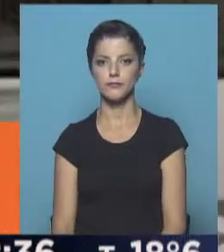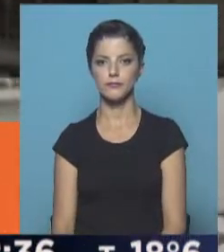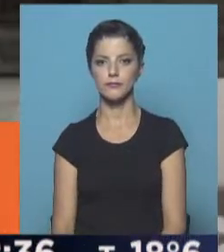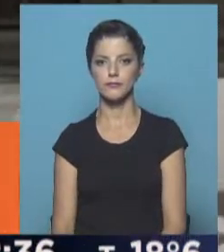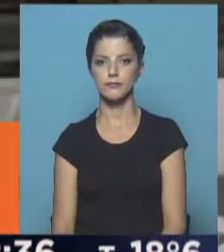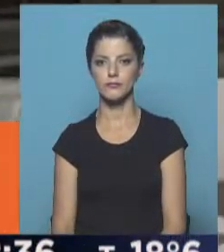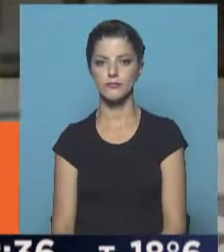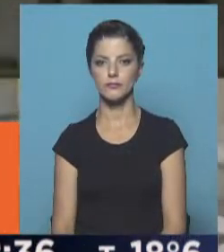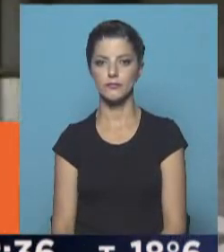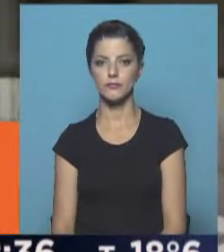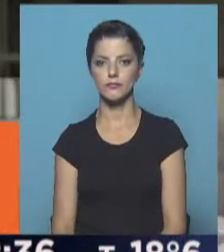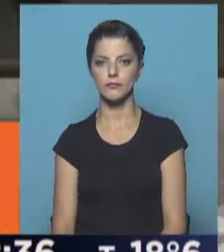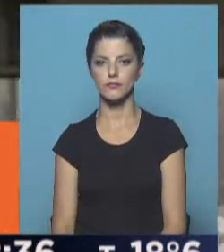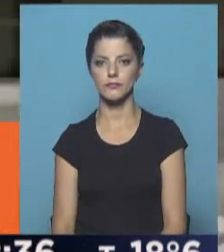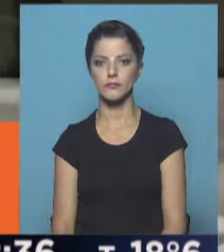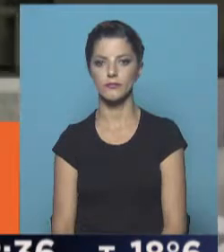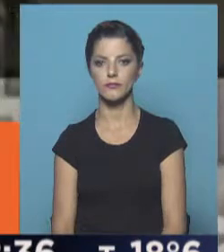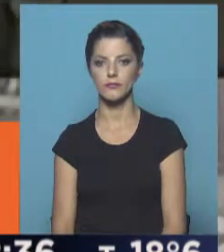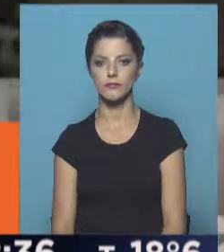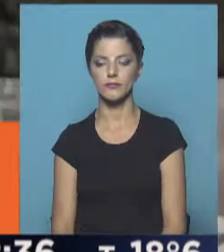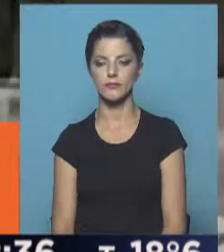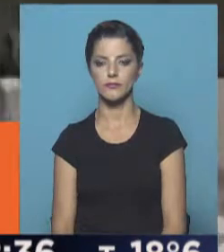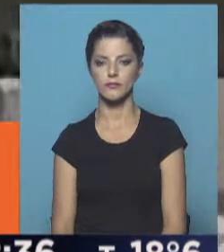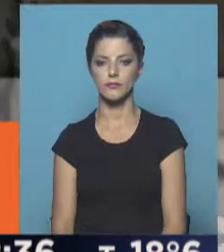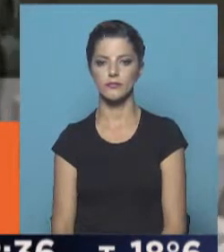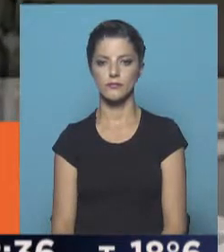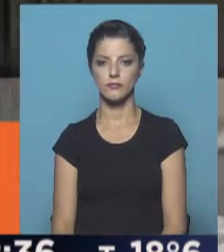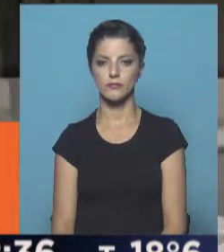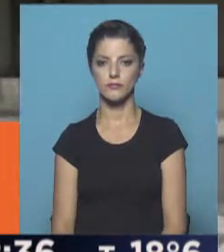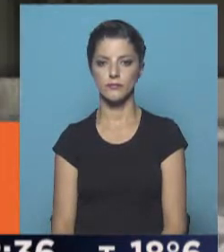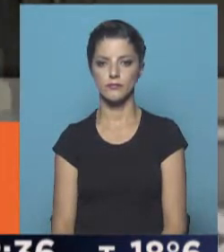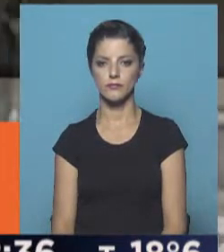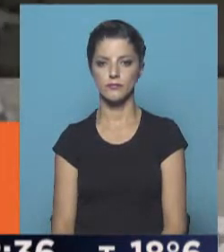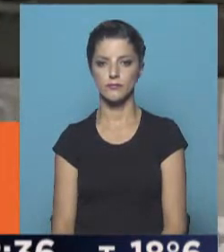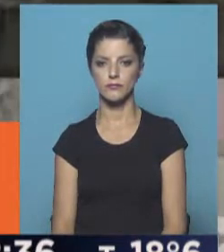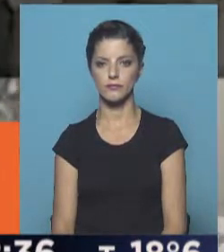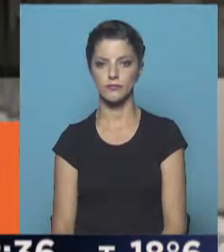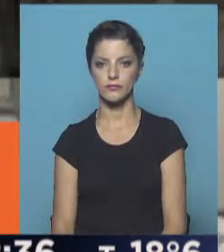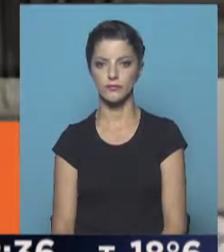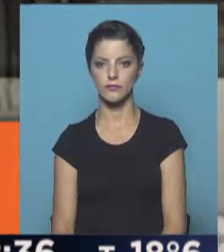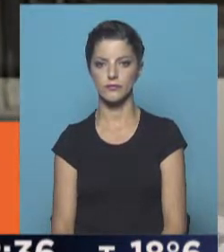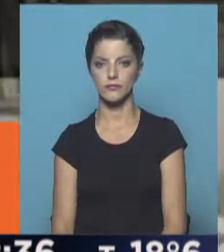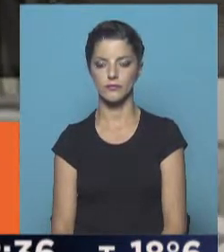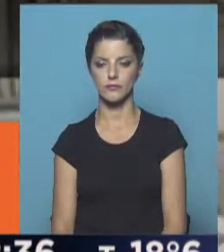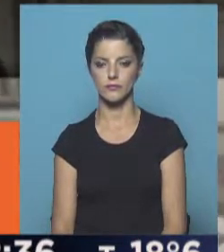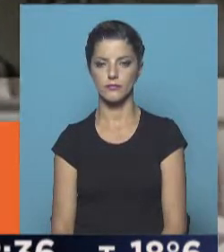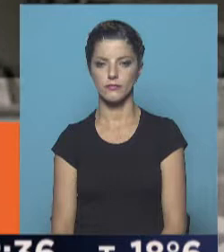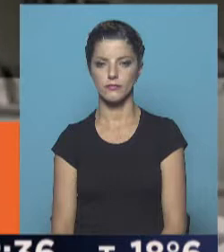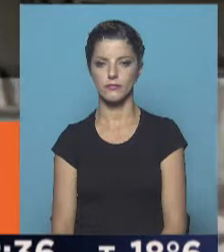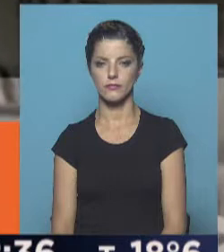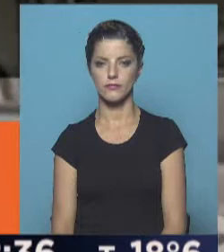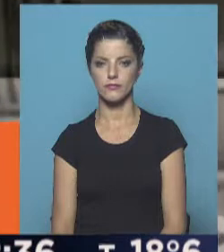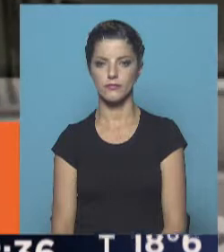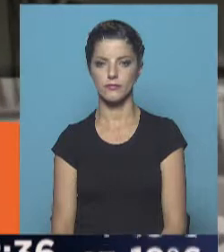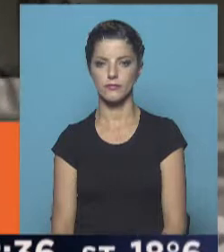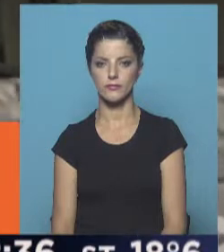there, and she was married. You know, I'm automatically attracted to beautiful. I just start kissing them. It's like a magnet. You just kiss. I don't need to wait. And